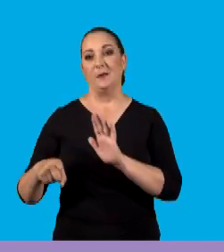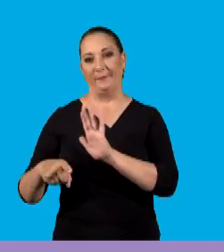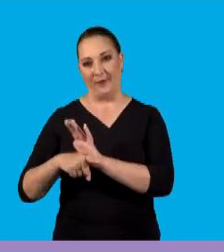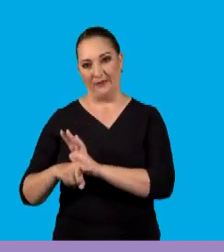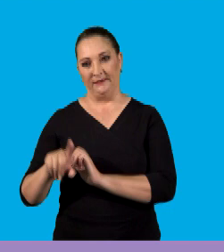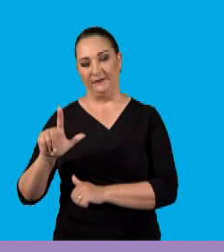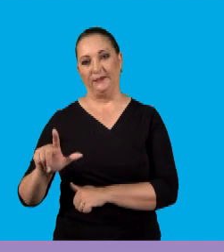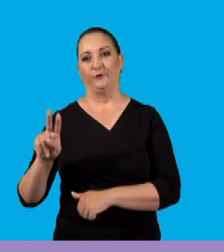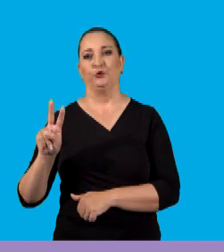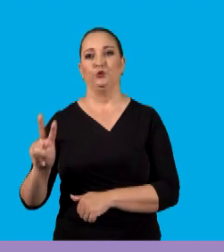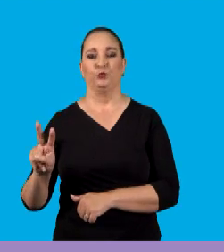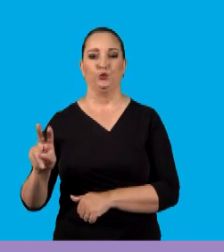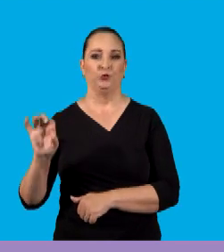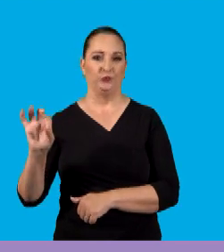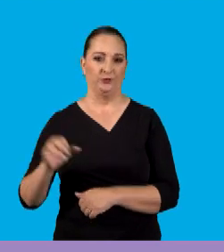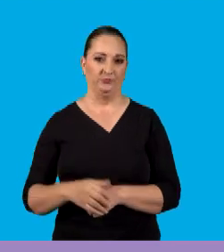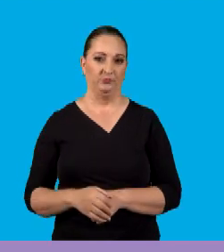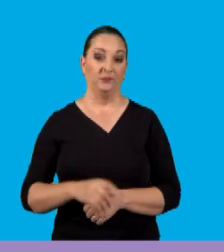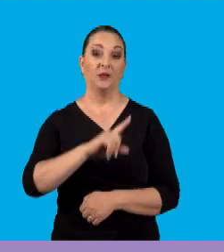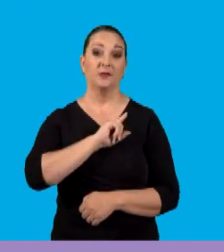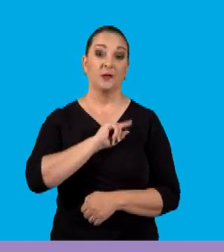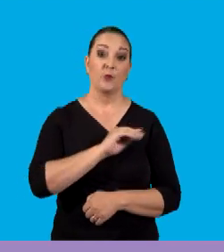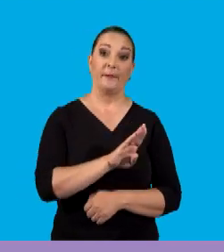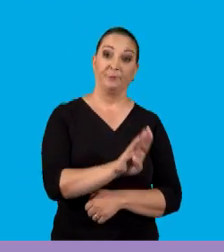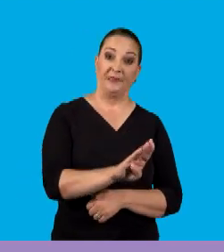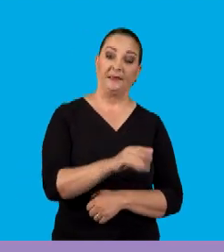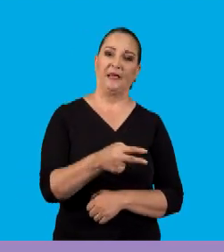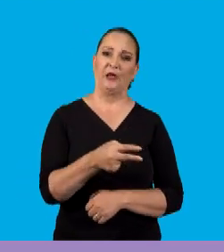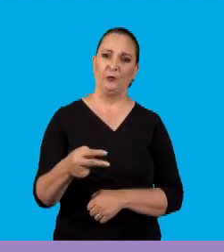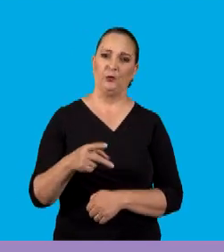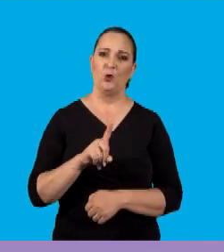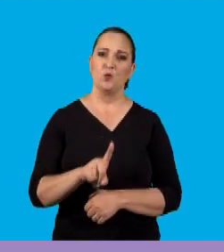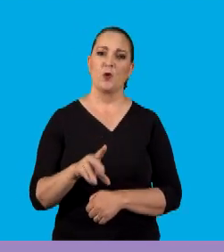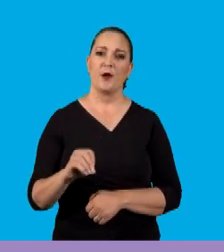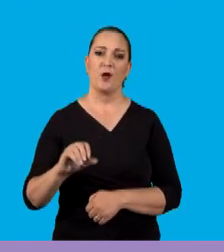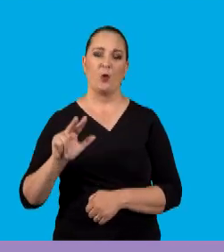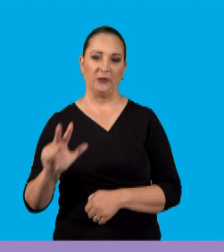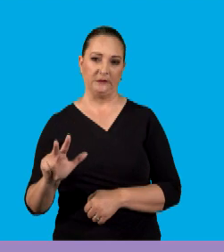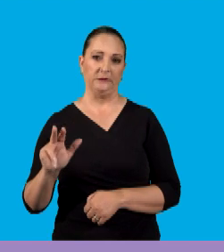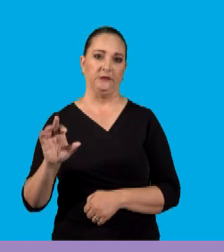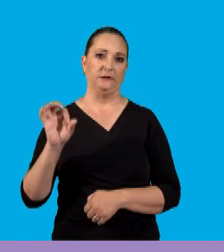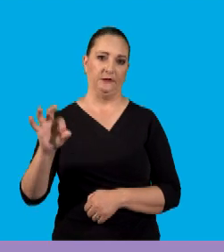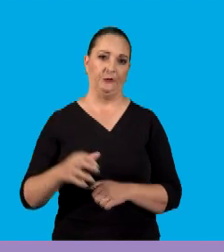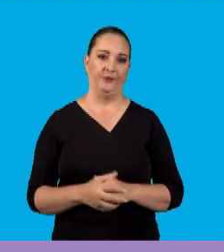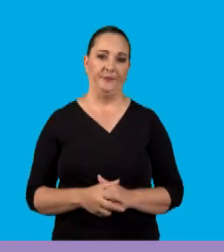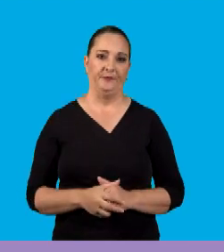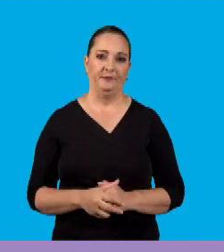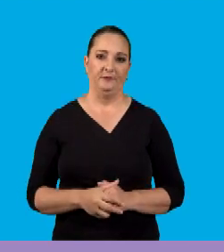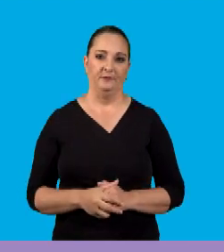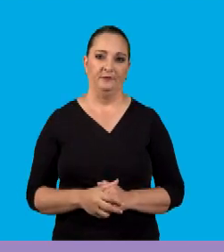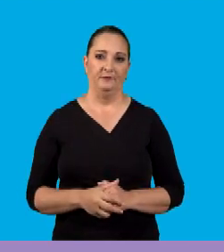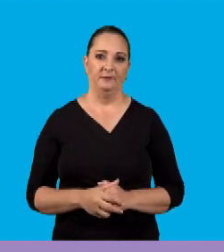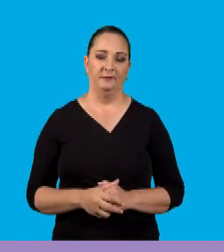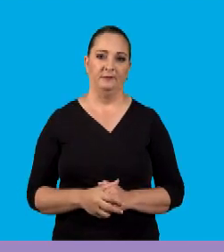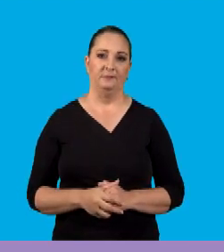180 degrees minus 72 degrees. Therefore, angle B equals to 108